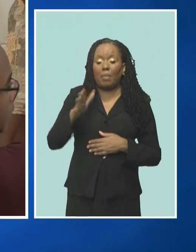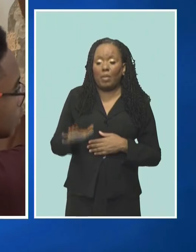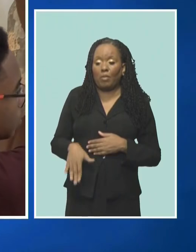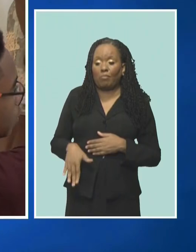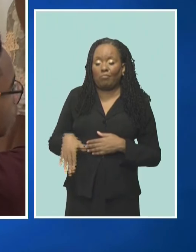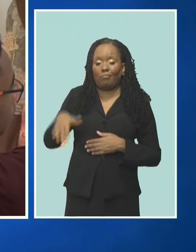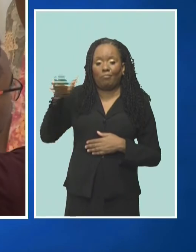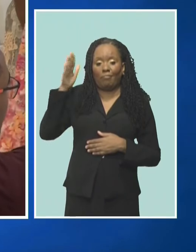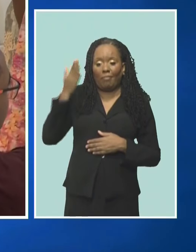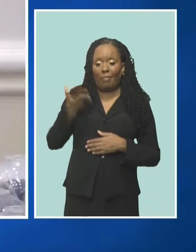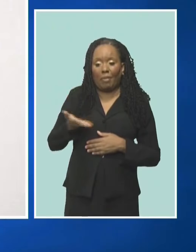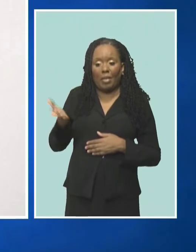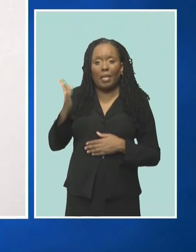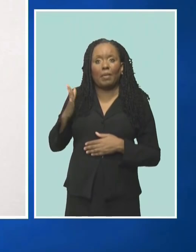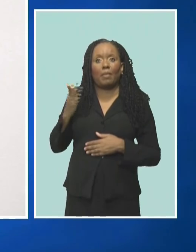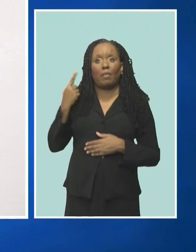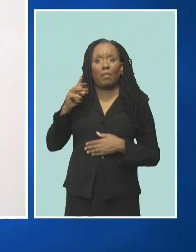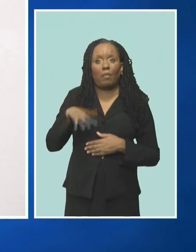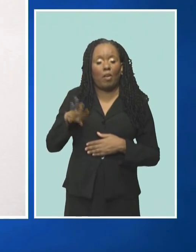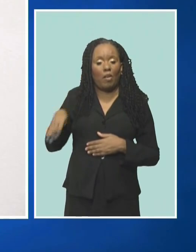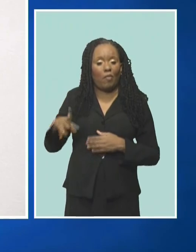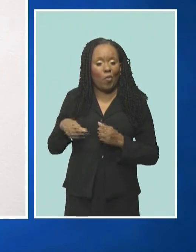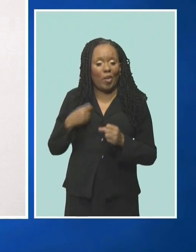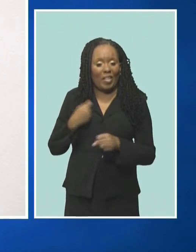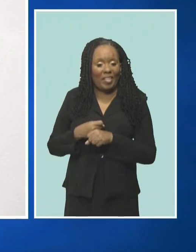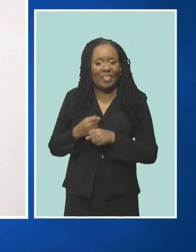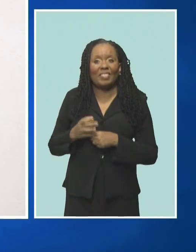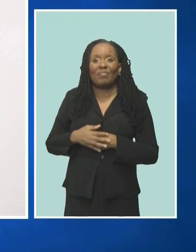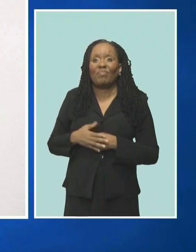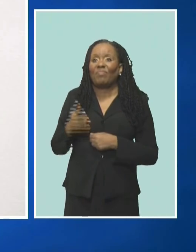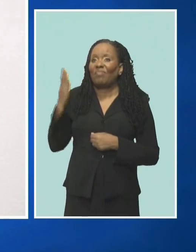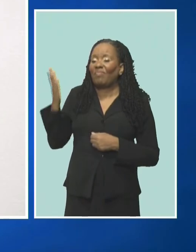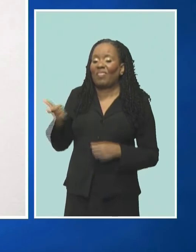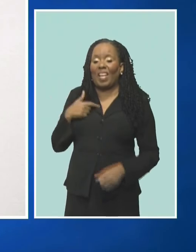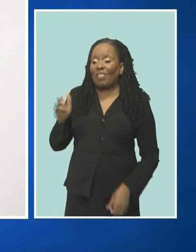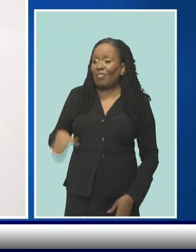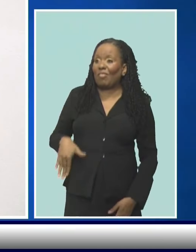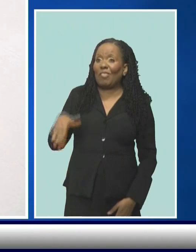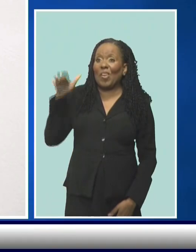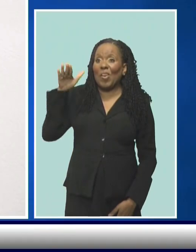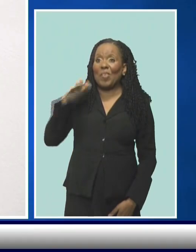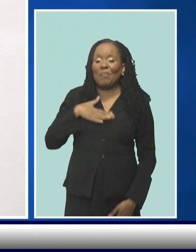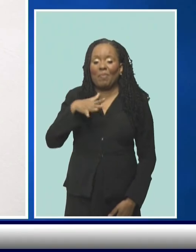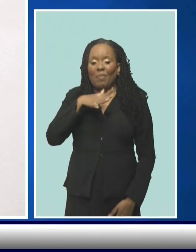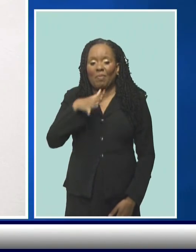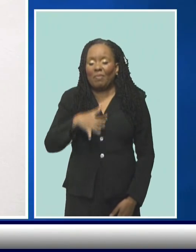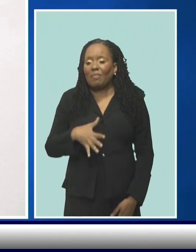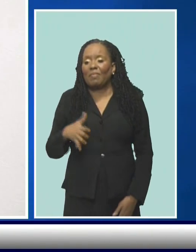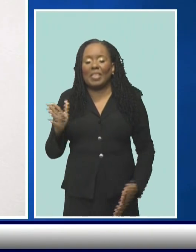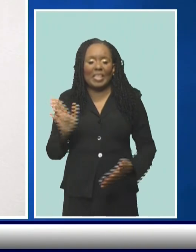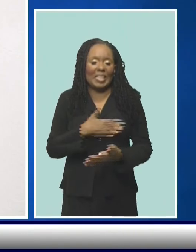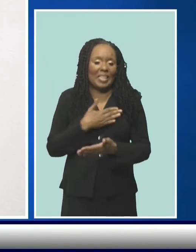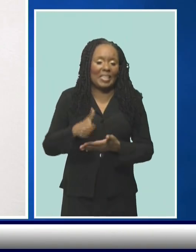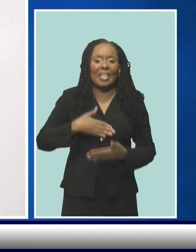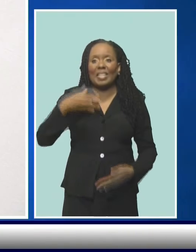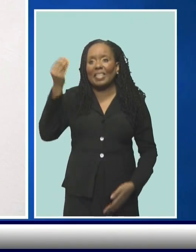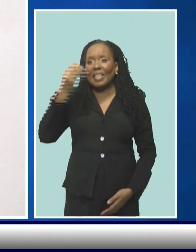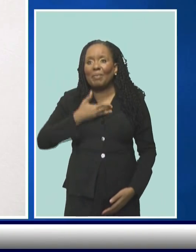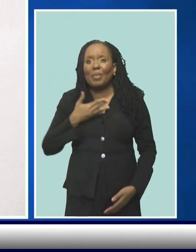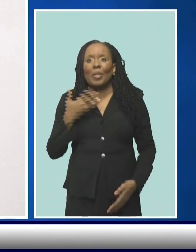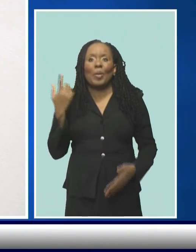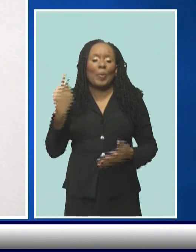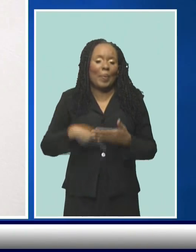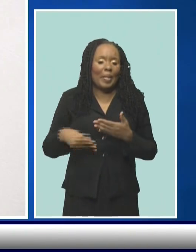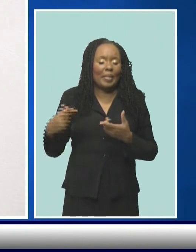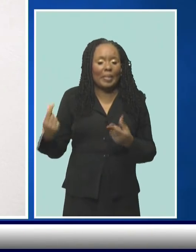lessons. As a youngster growing up too, she's always used to sing and tell me a lot of things like what I should do and